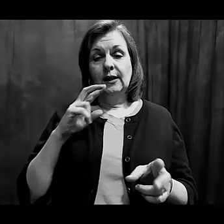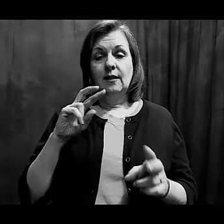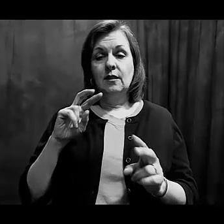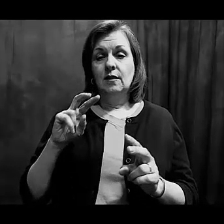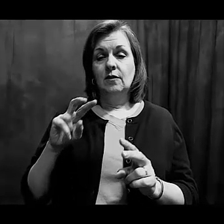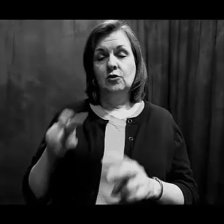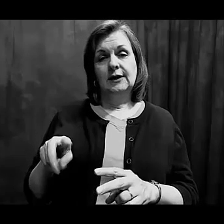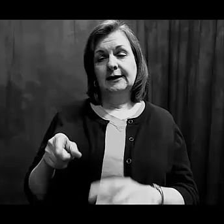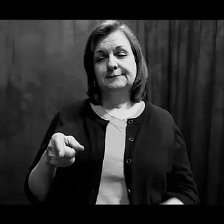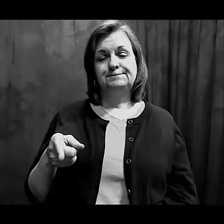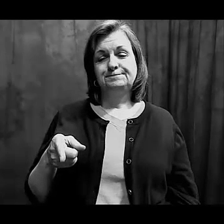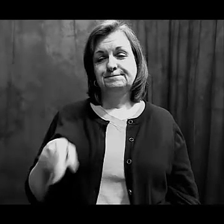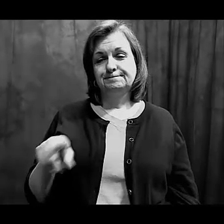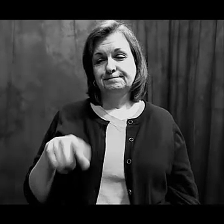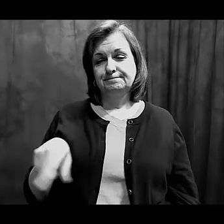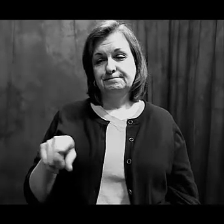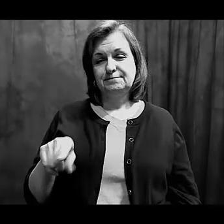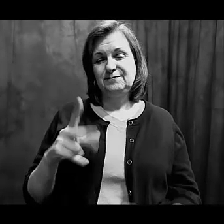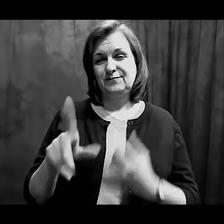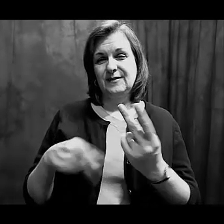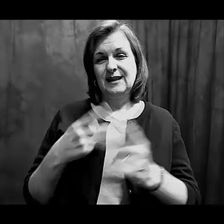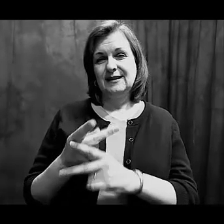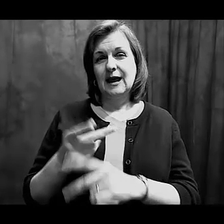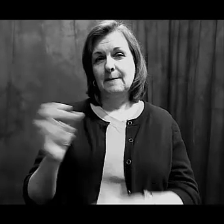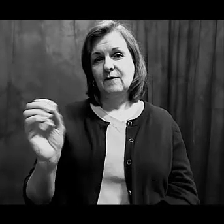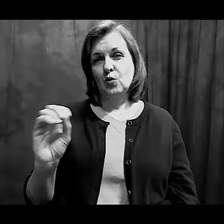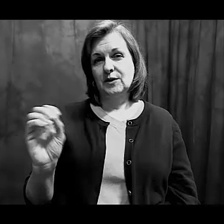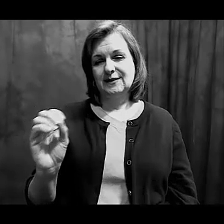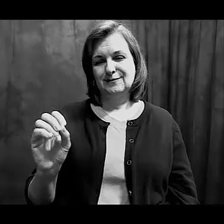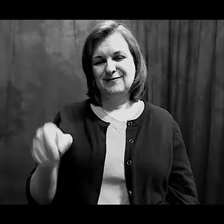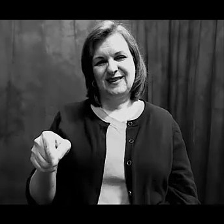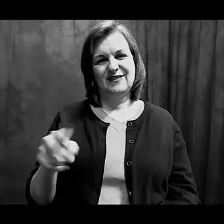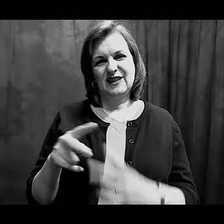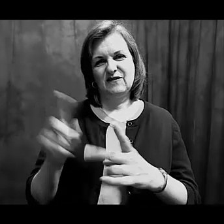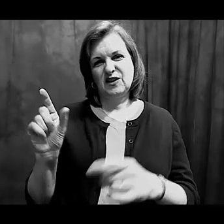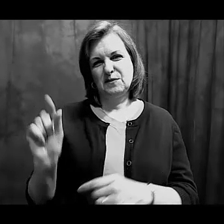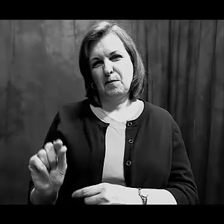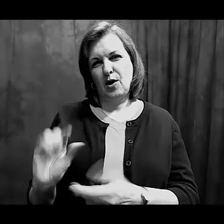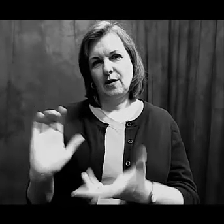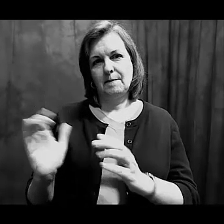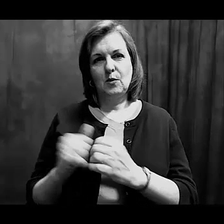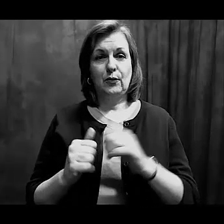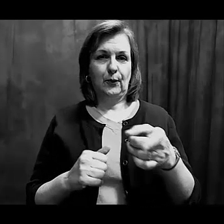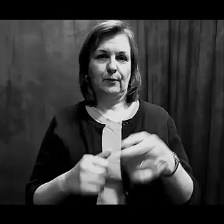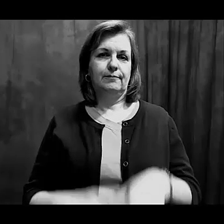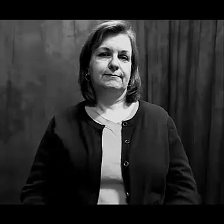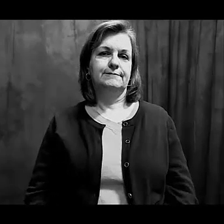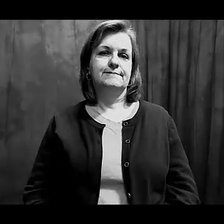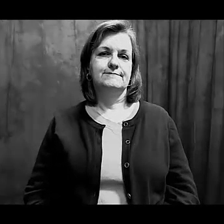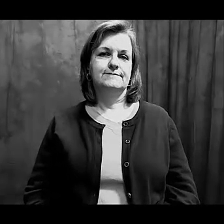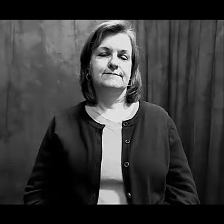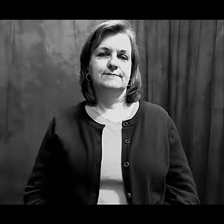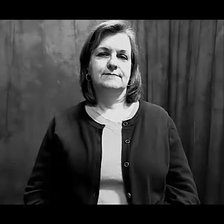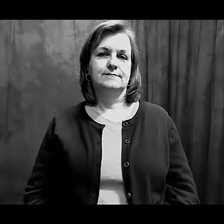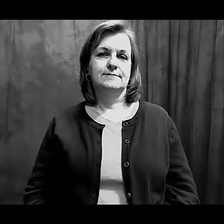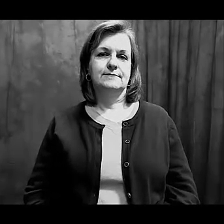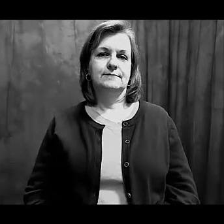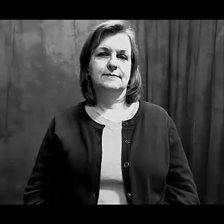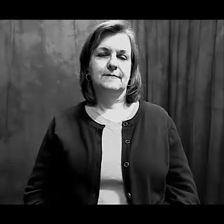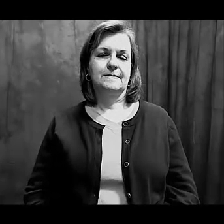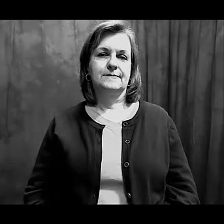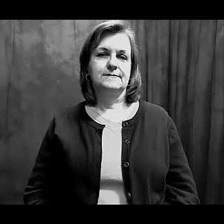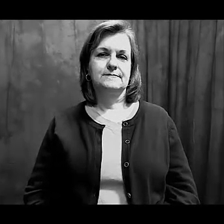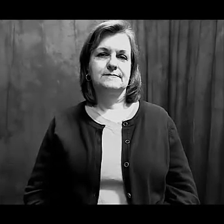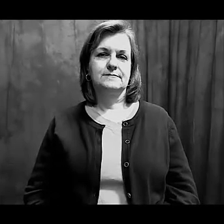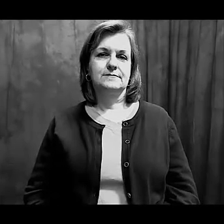typically. And when we look at these sorts of organisms, of course, they are much smaller than you are.